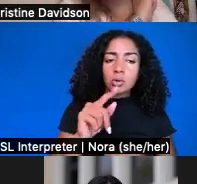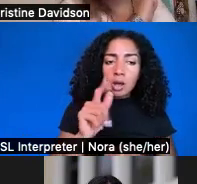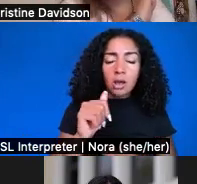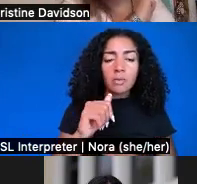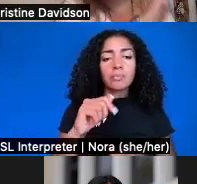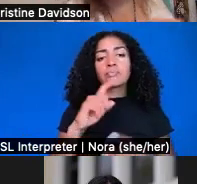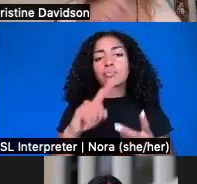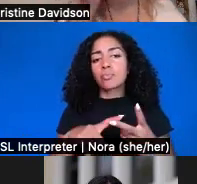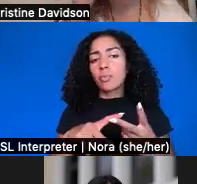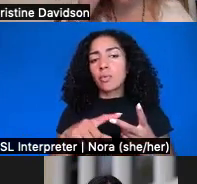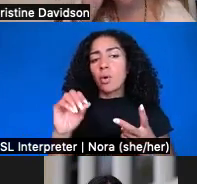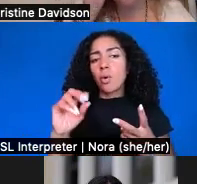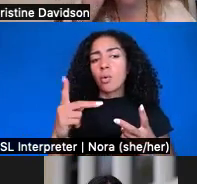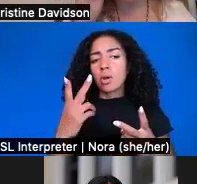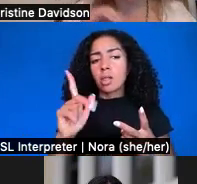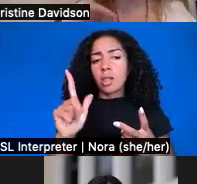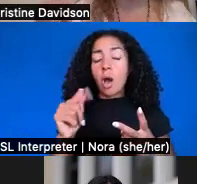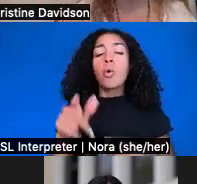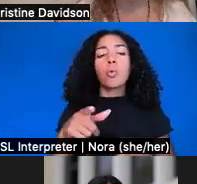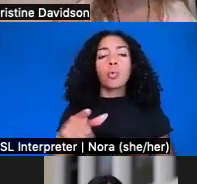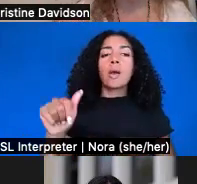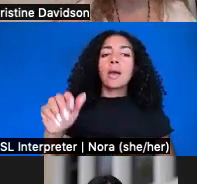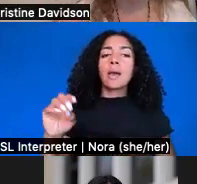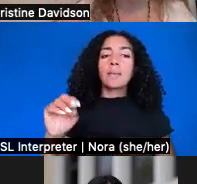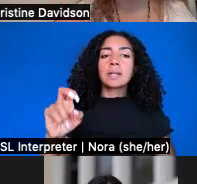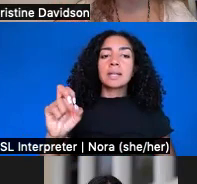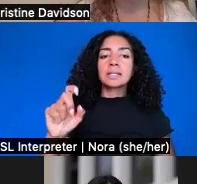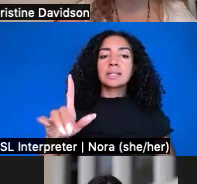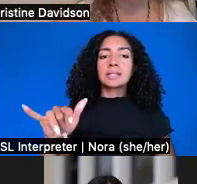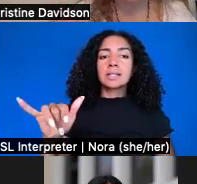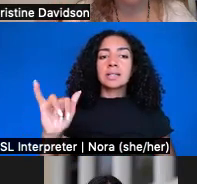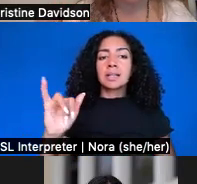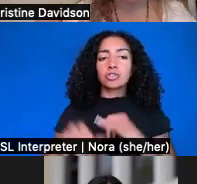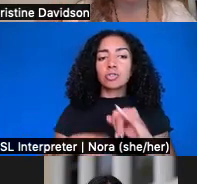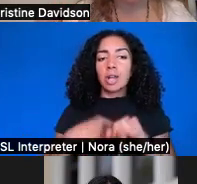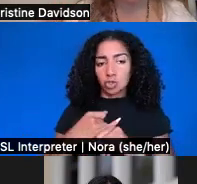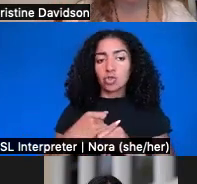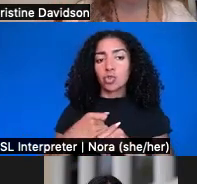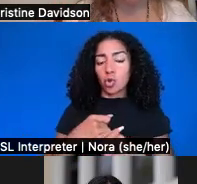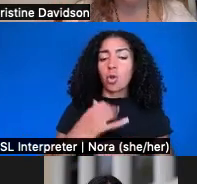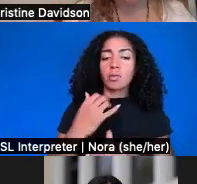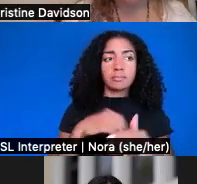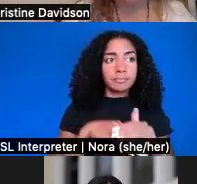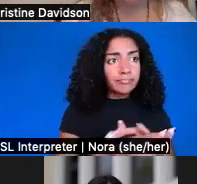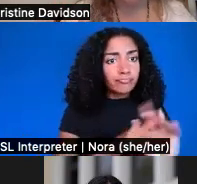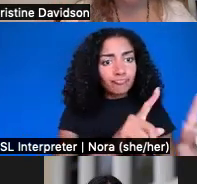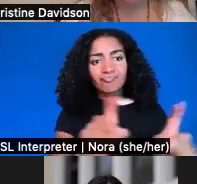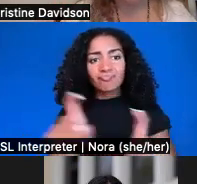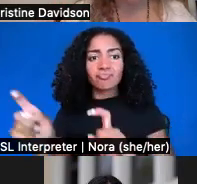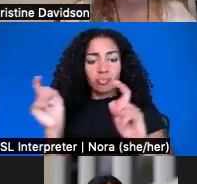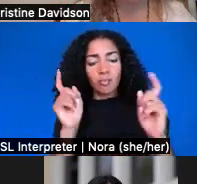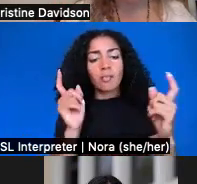Amnesty International, there it is. So Amnesty International went in and did a lot of asking about,